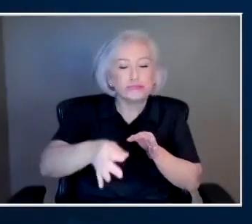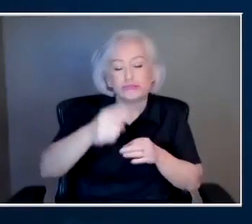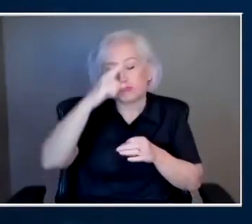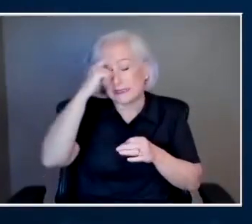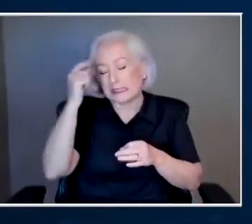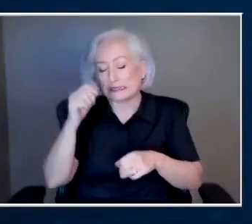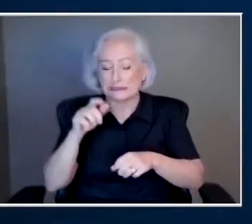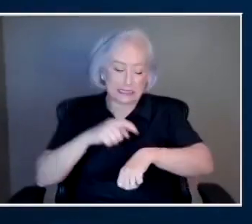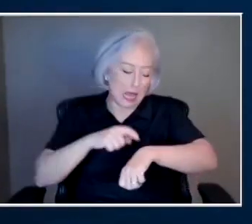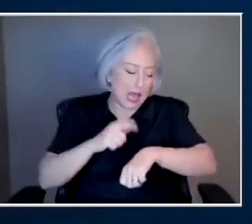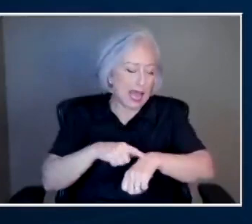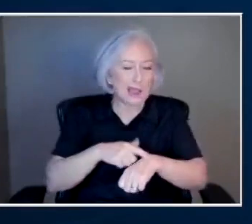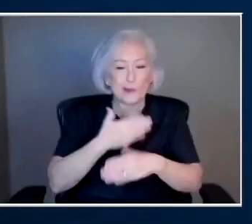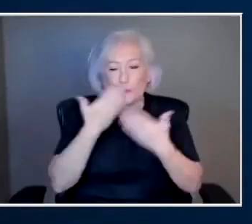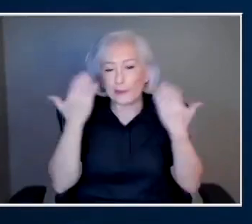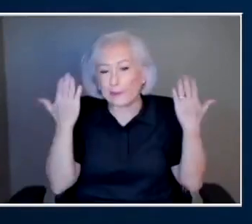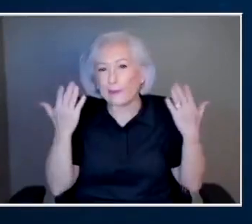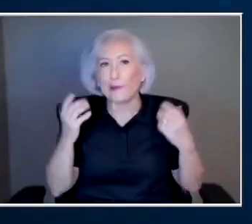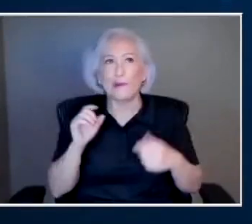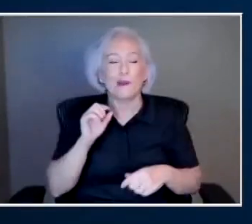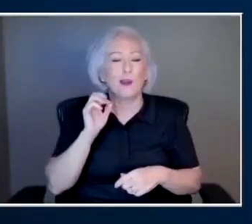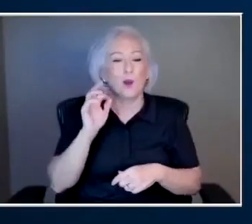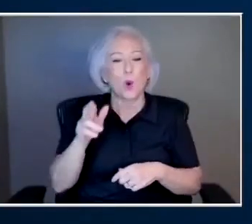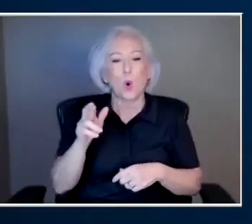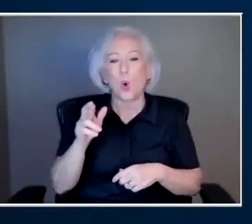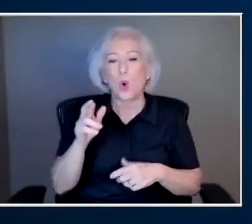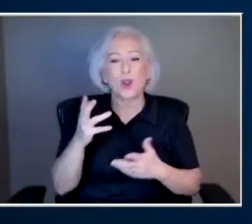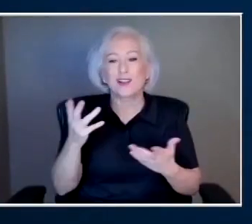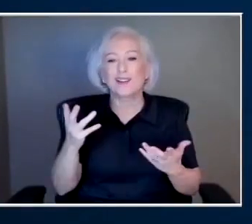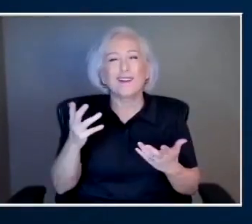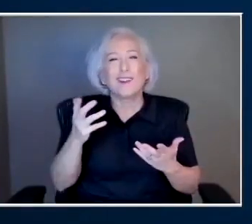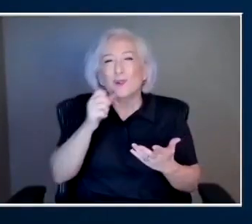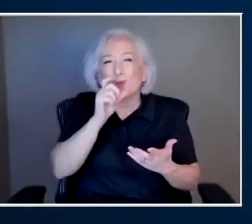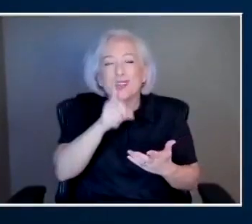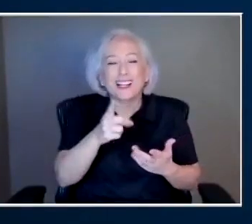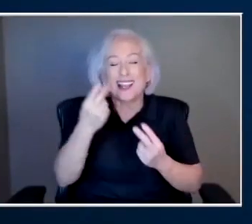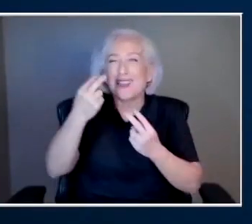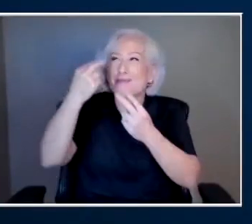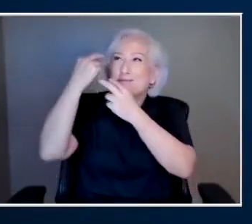it, but the memories that we can make with my family now are